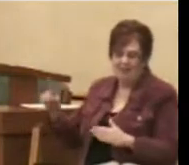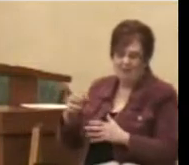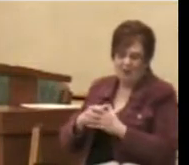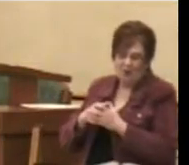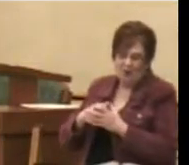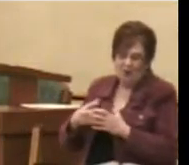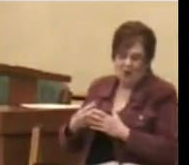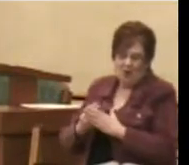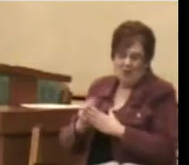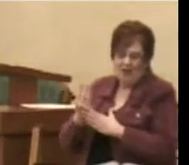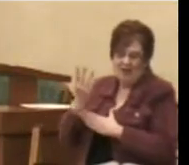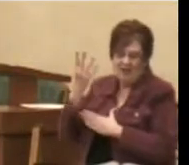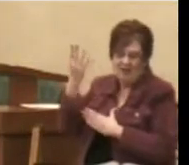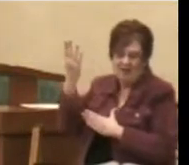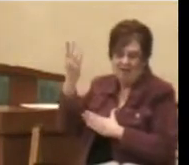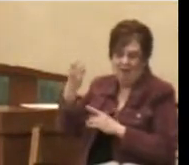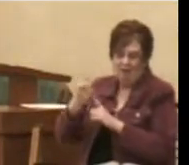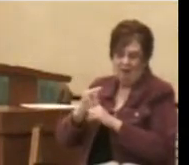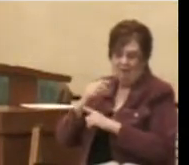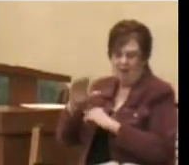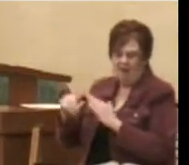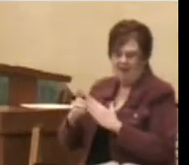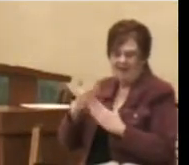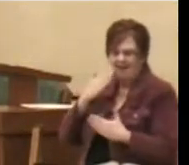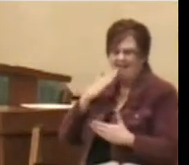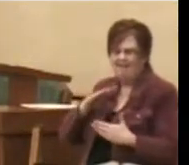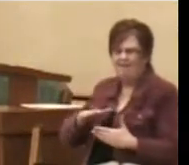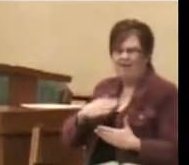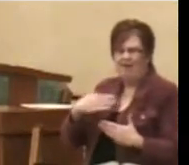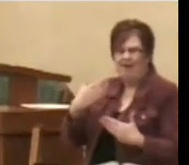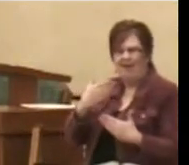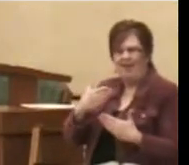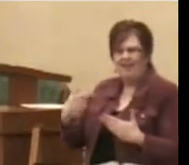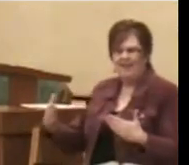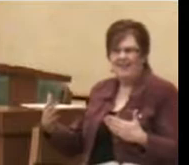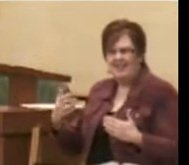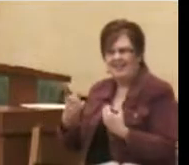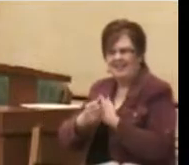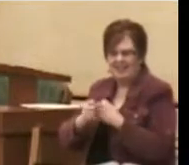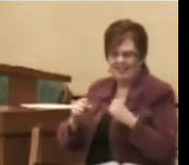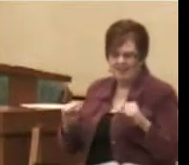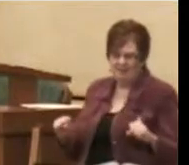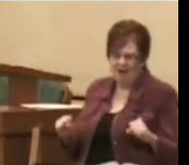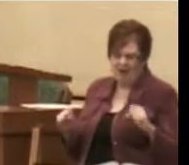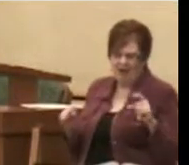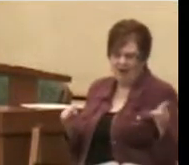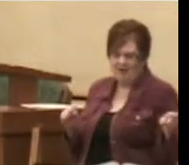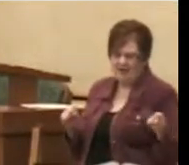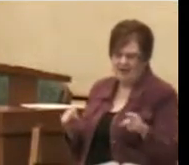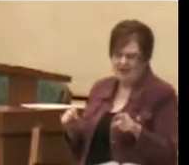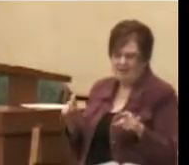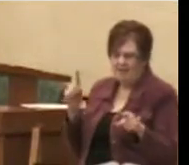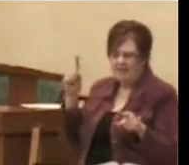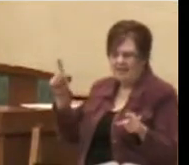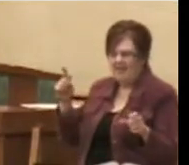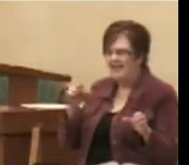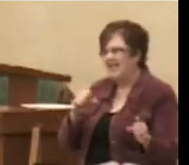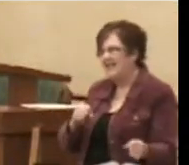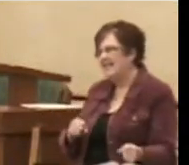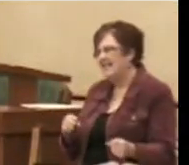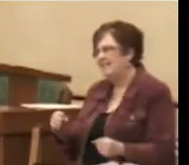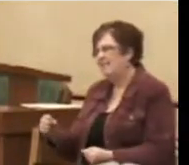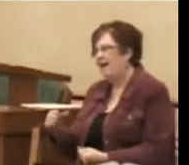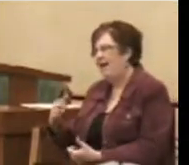they flourish. From all evil things he spares them,